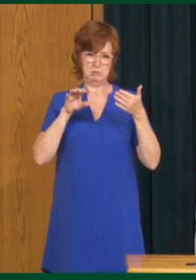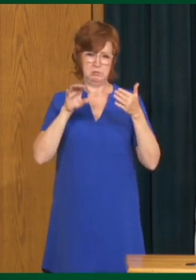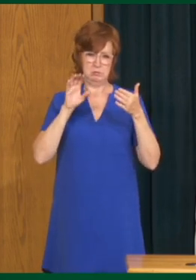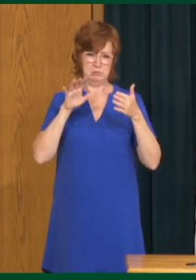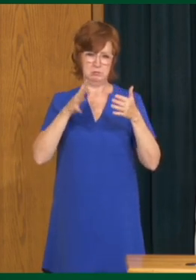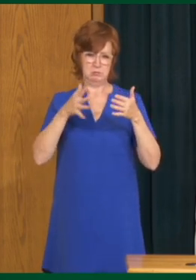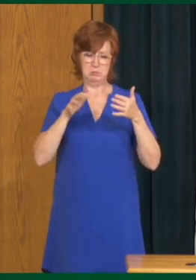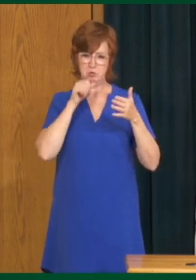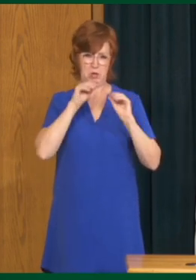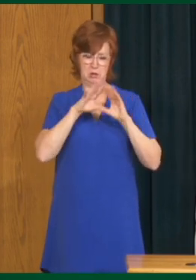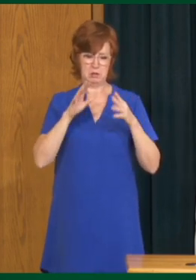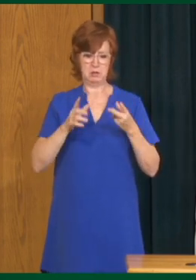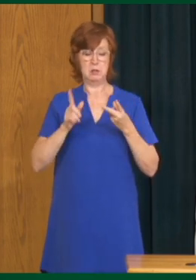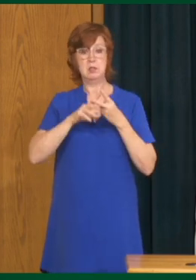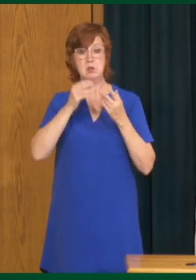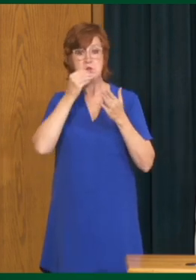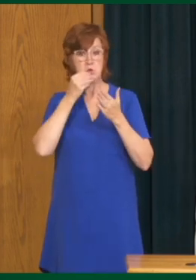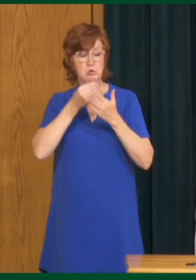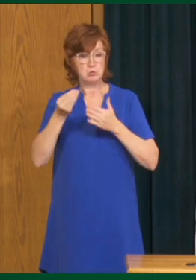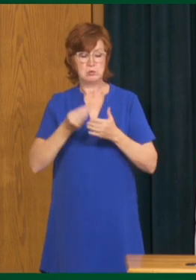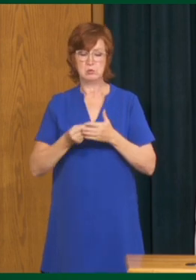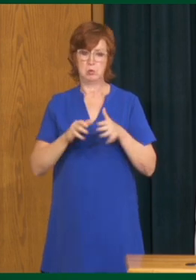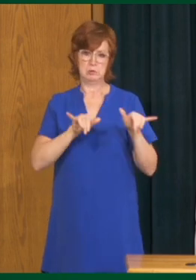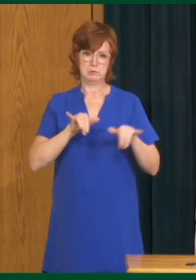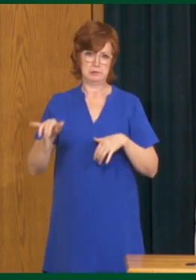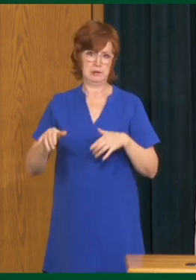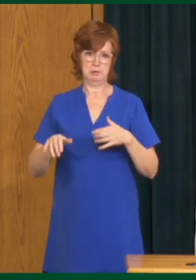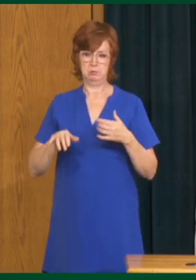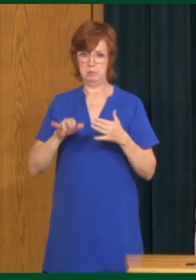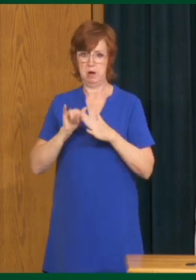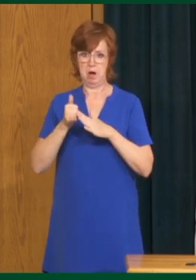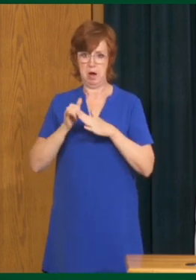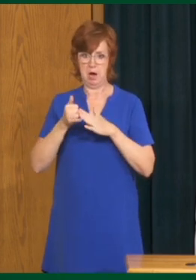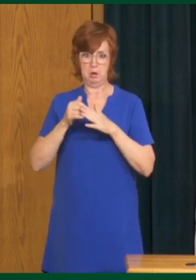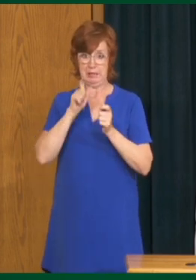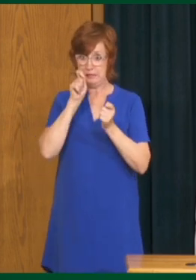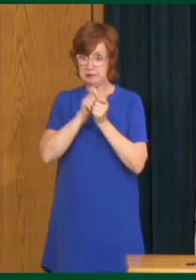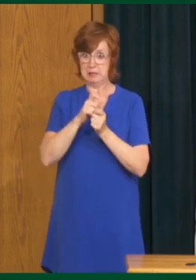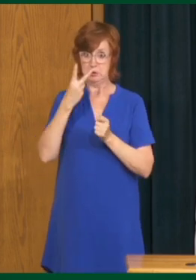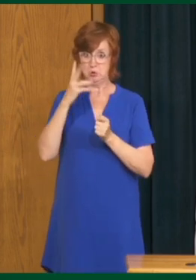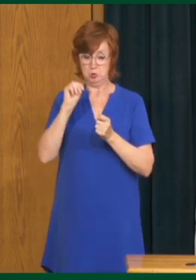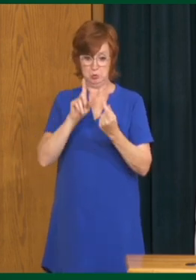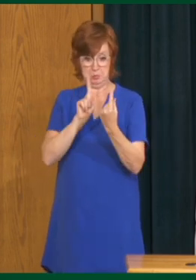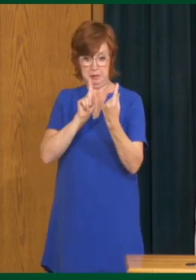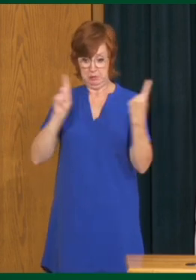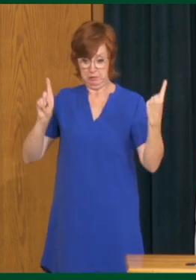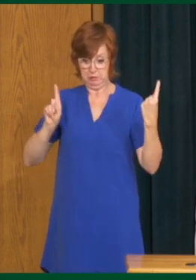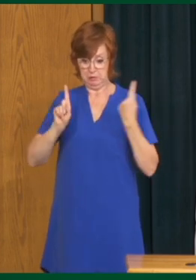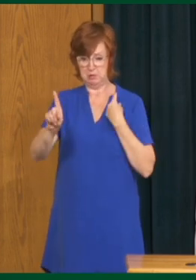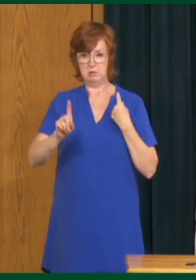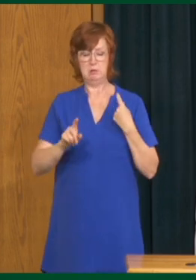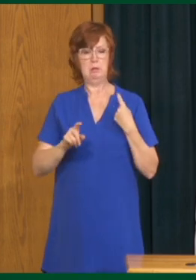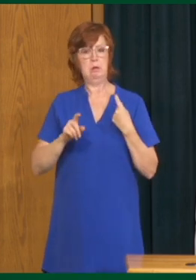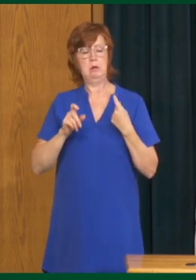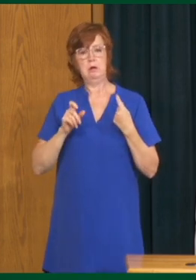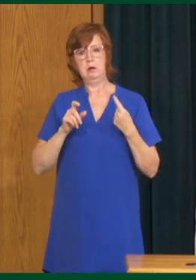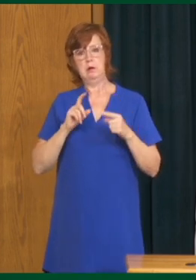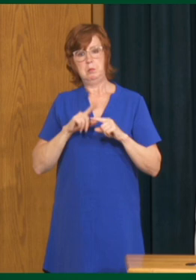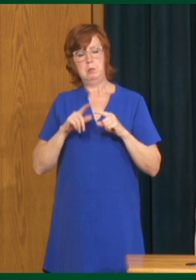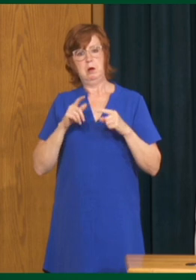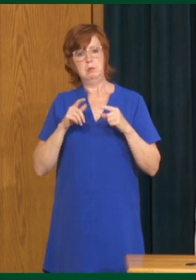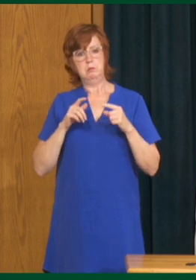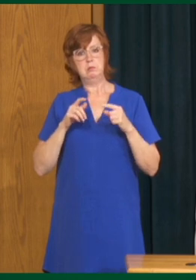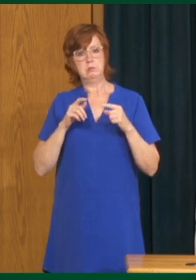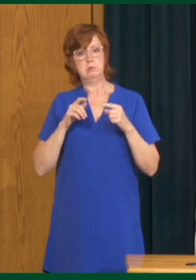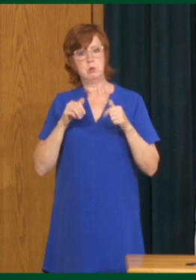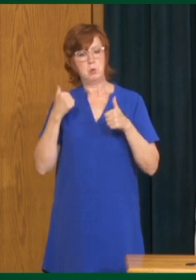much as they should, and they definitely should, especially indoors, where sometimes there can be a bit of a crowding. But I would